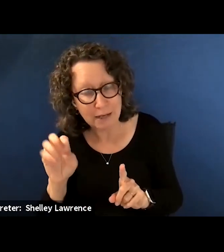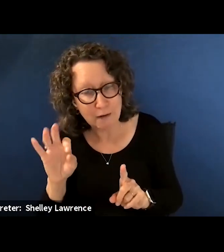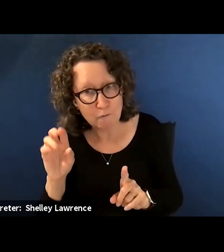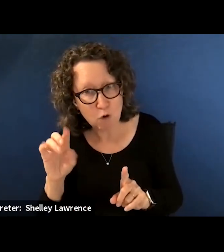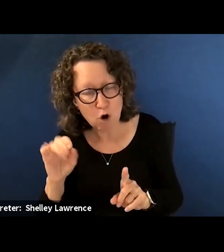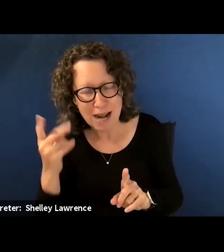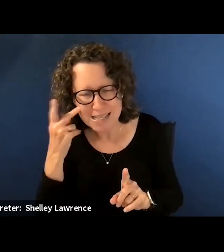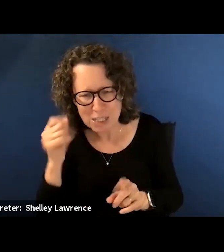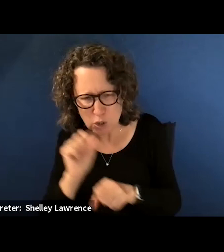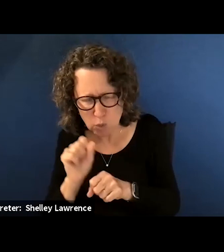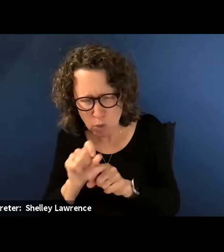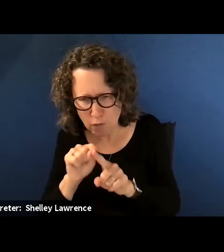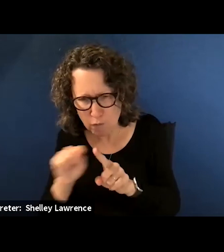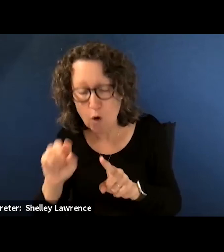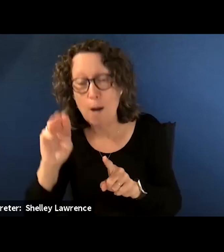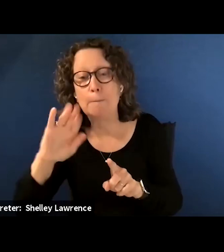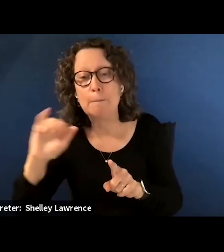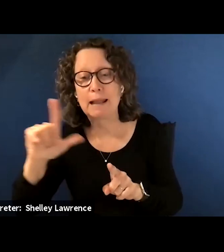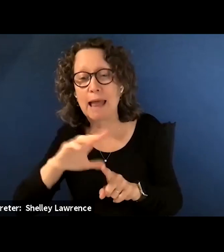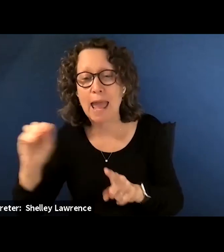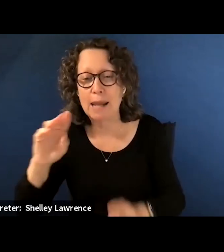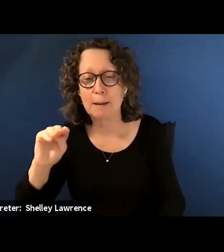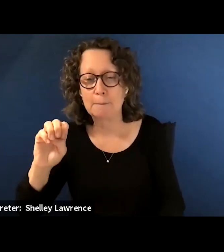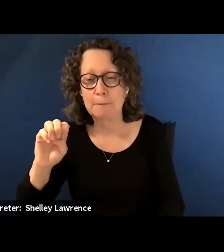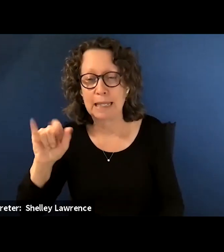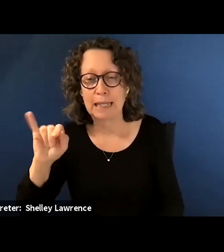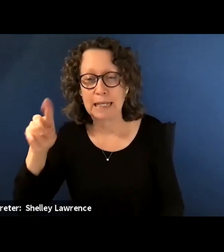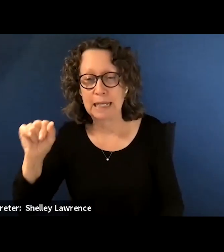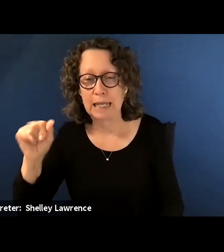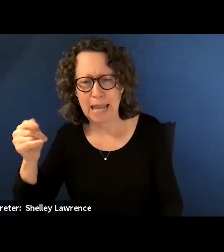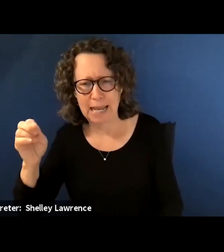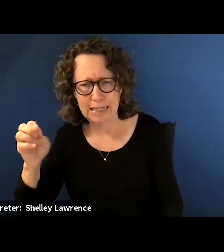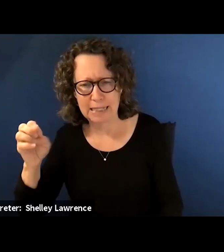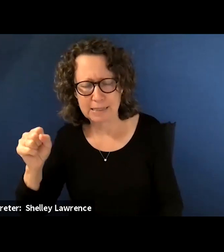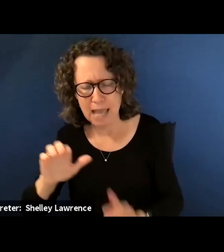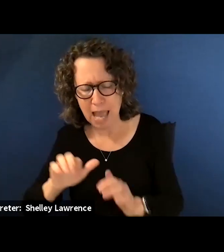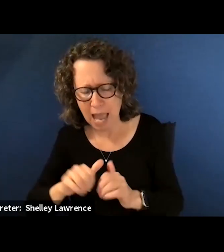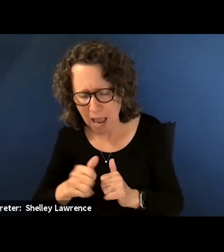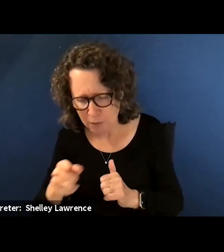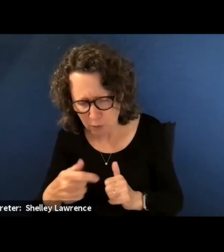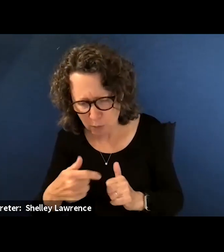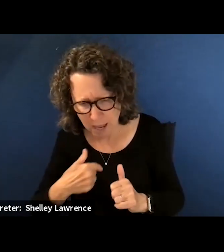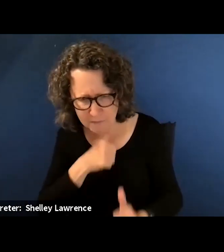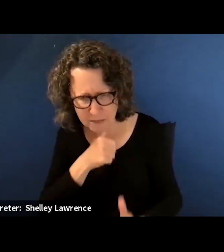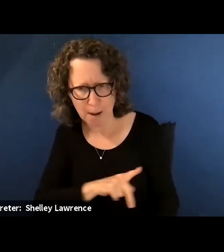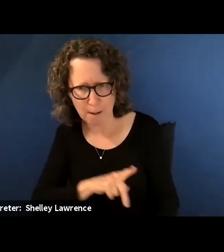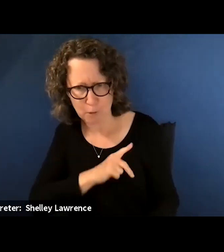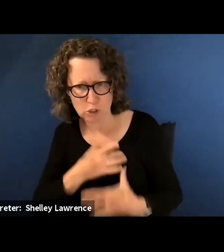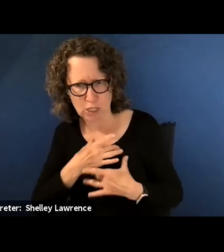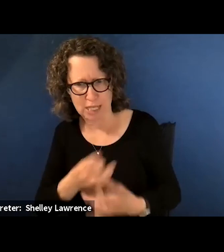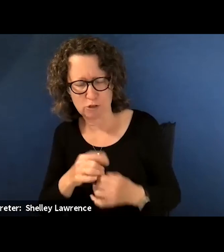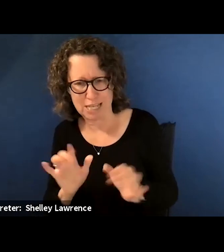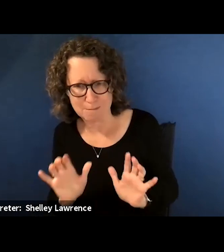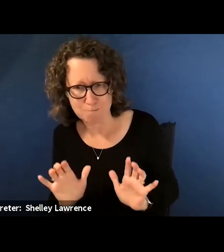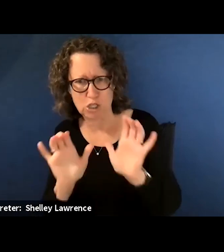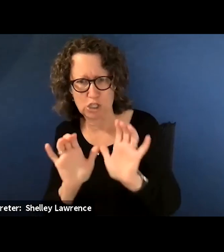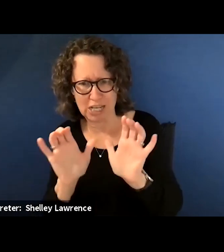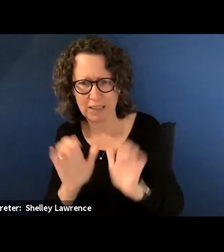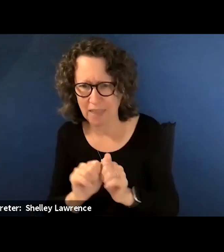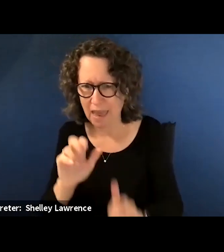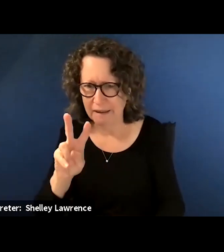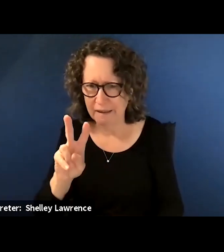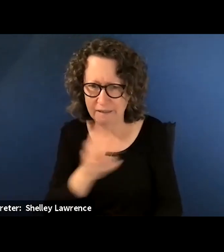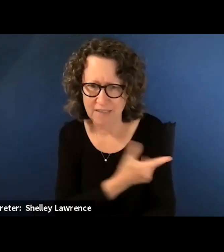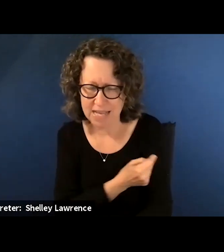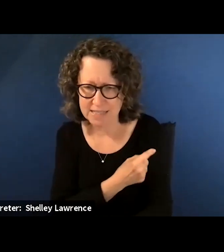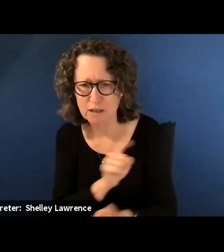Bill and Melinda Gates. How will you explain that you have not a personal interest in pushing the vaccines? Also,